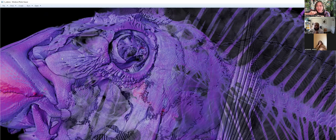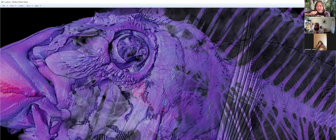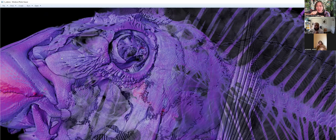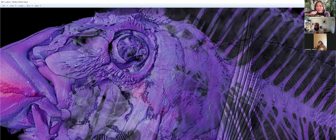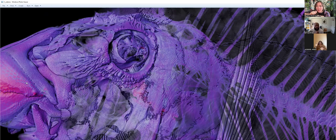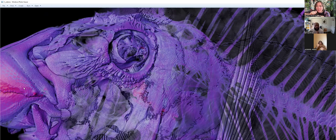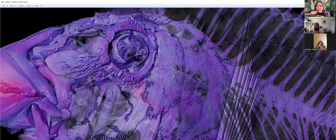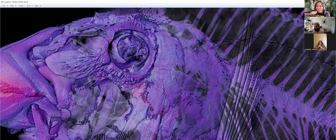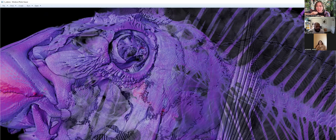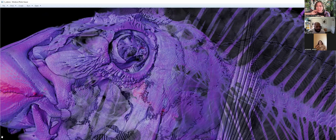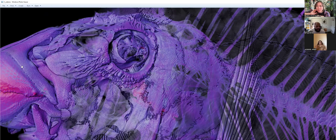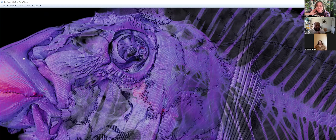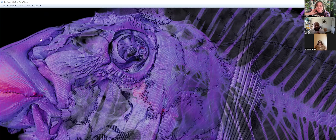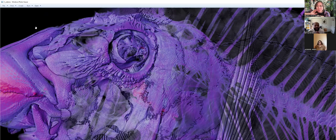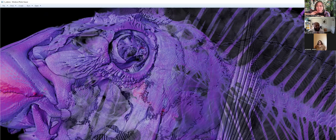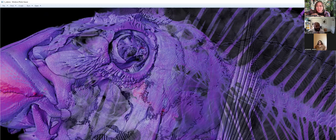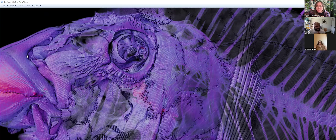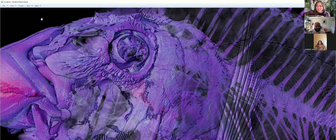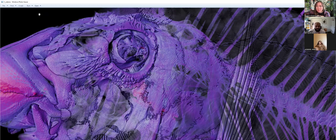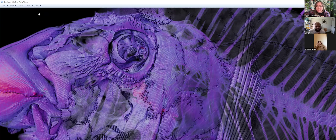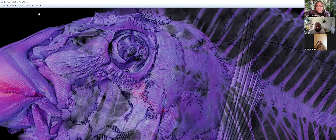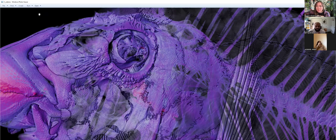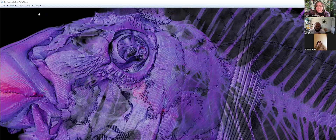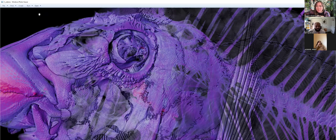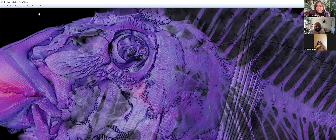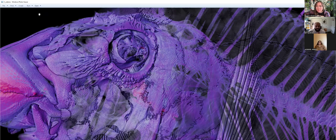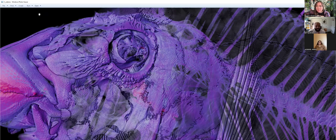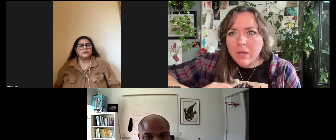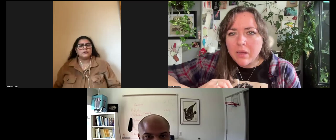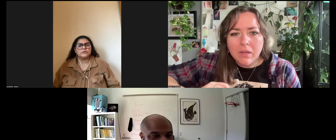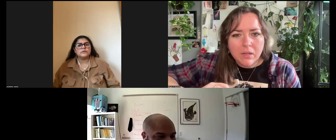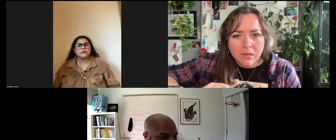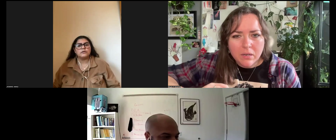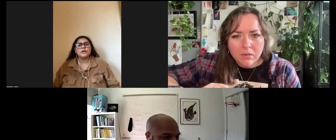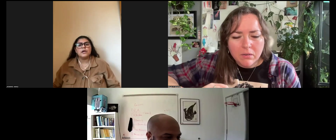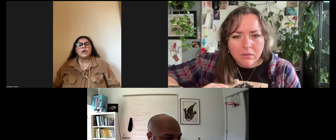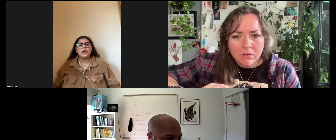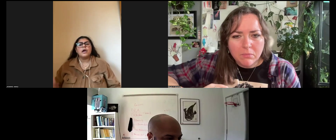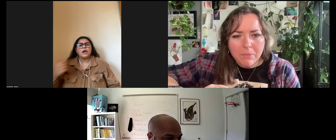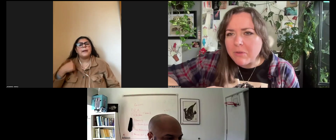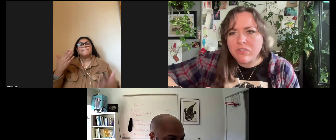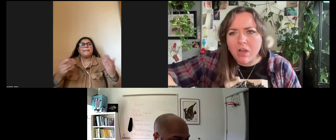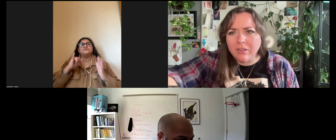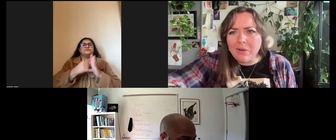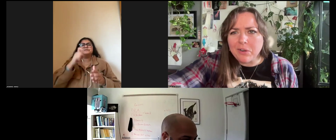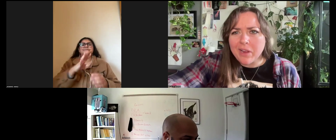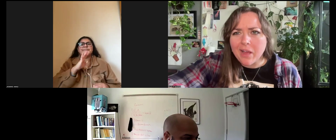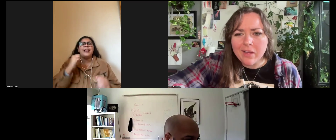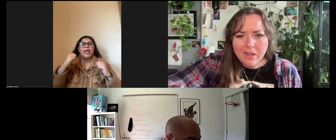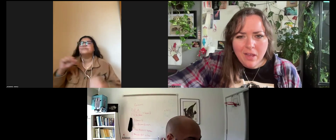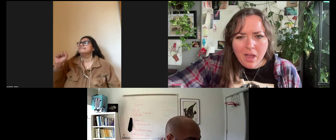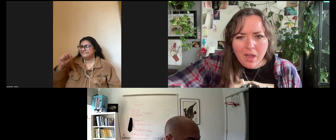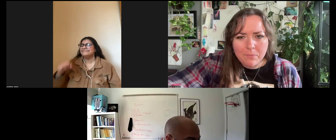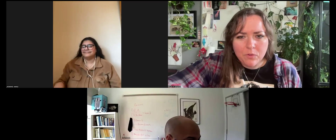quiet. Um, Yeah, I can. I think I'll probably have to just talk louder. I think. But Maybe just yeah, talk louder.